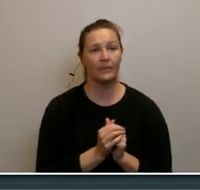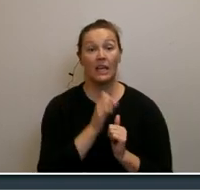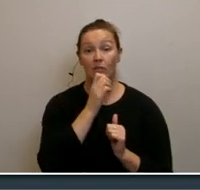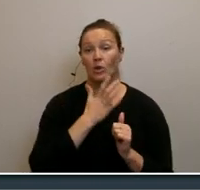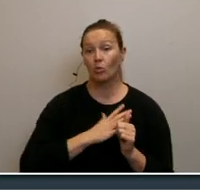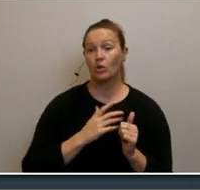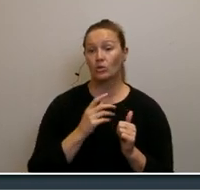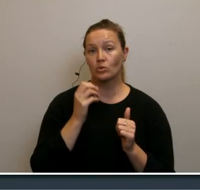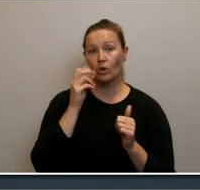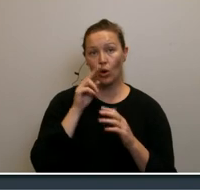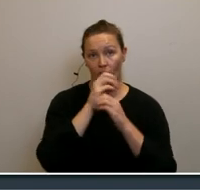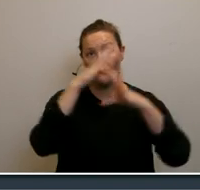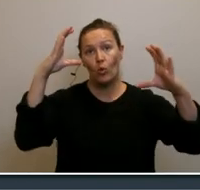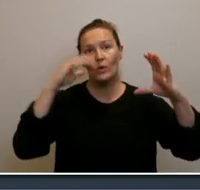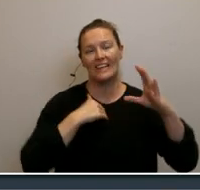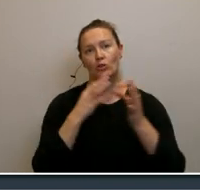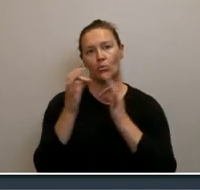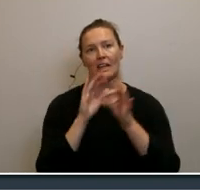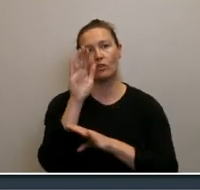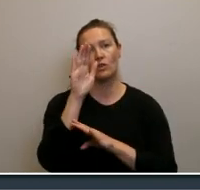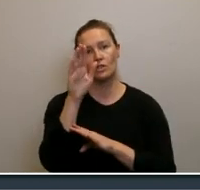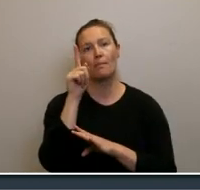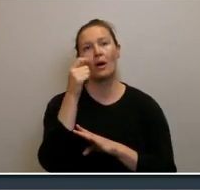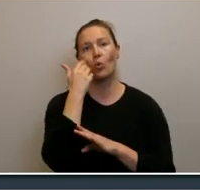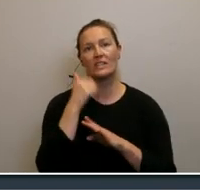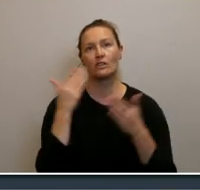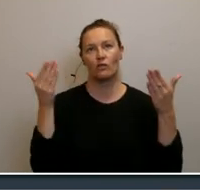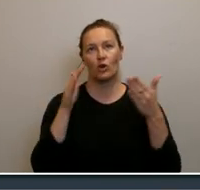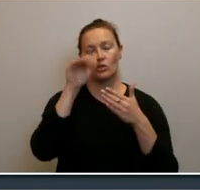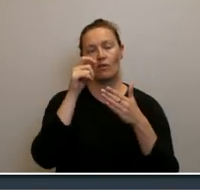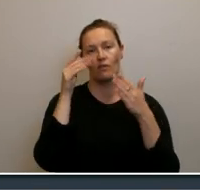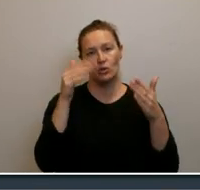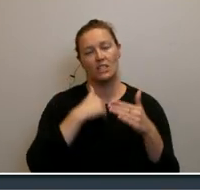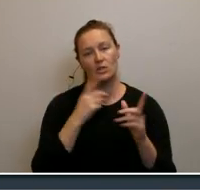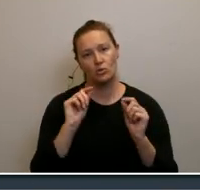we must plan for the future. It's important that we remain focused on what the future needs to do